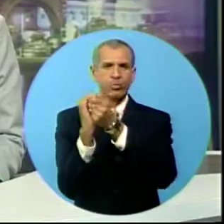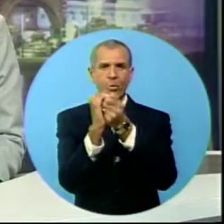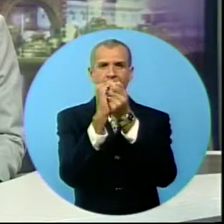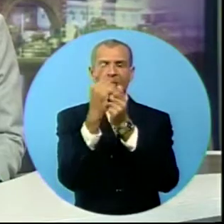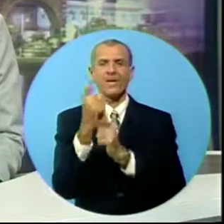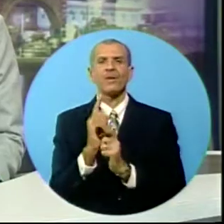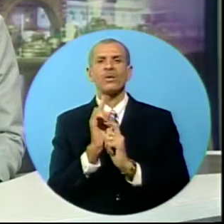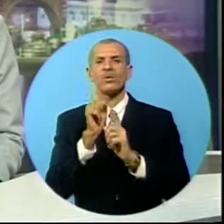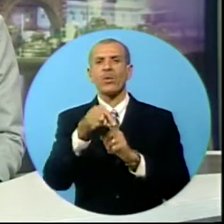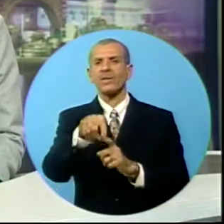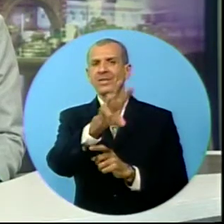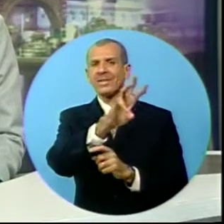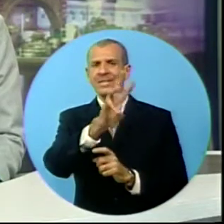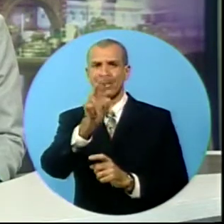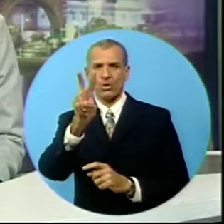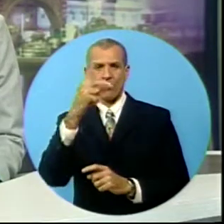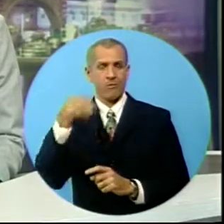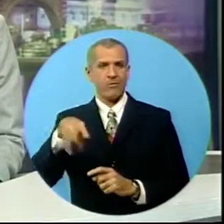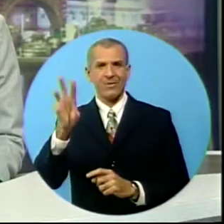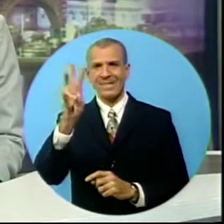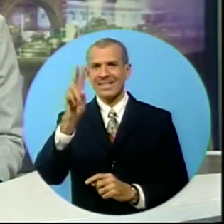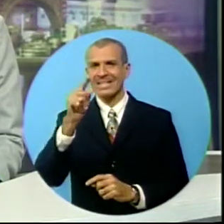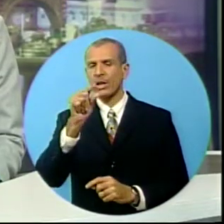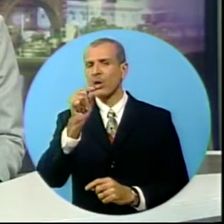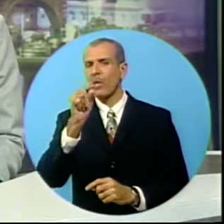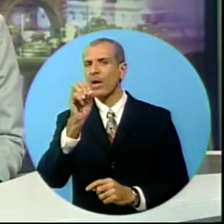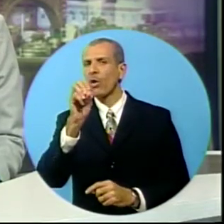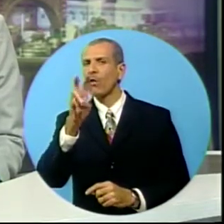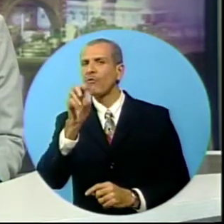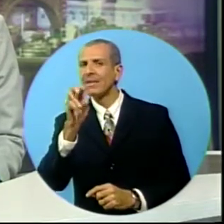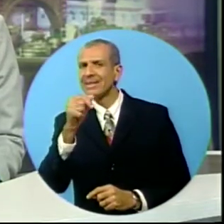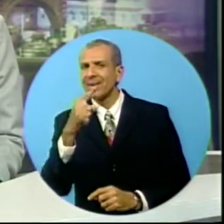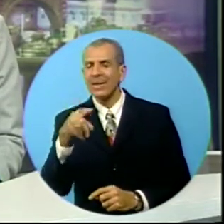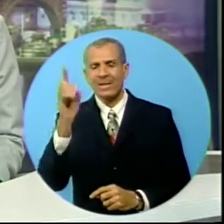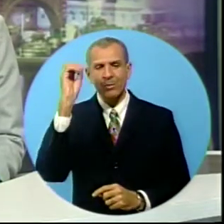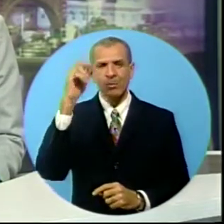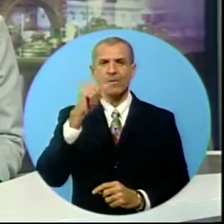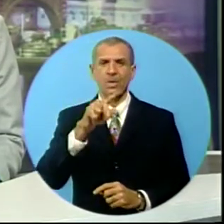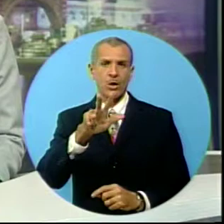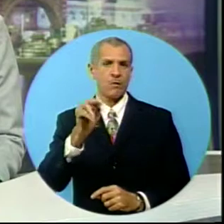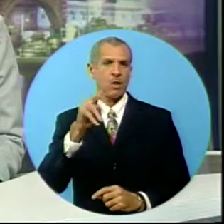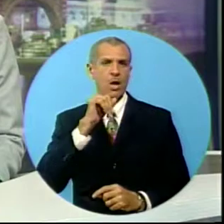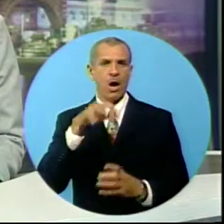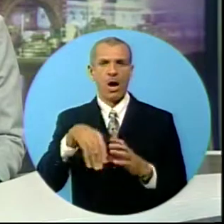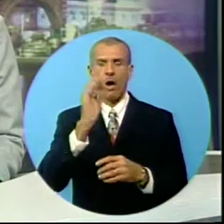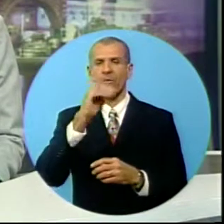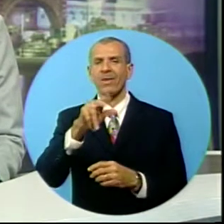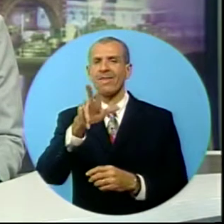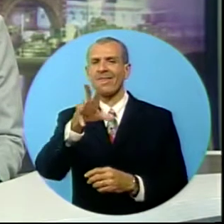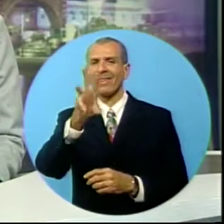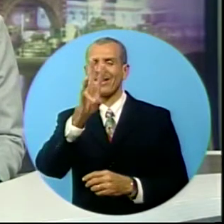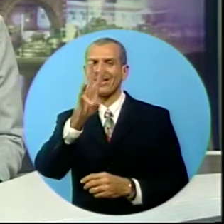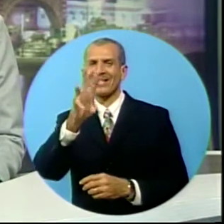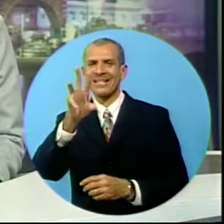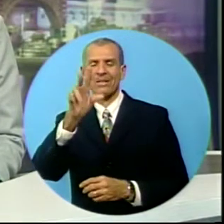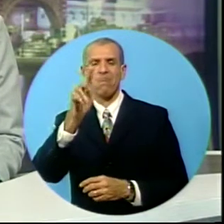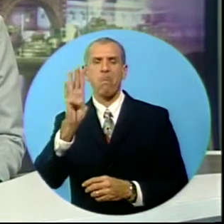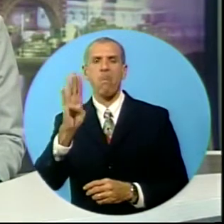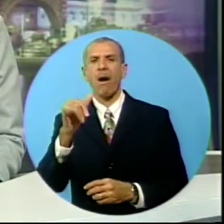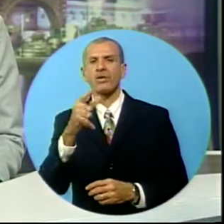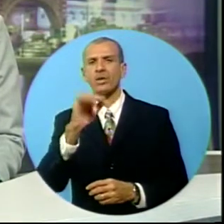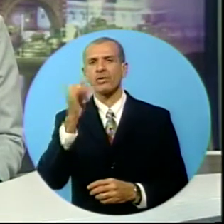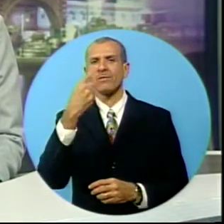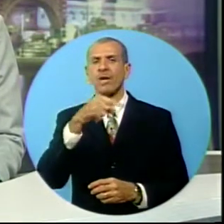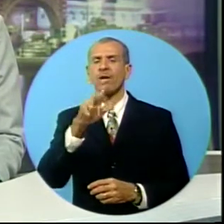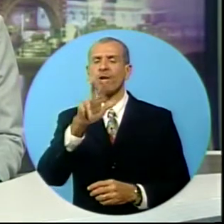162 for six in their 20 overs with dennis ramden 34 not out from 36 balls and johnson charles hitting